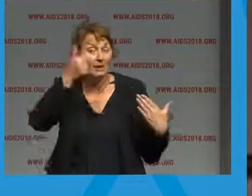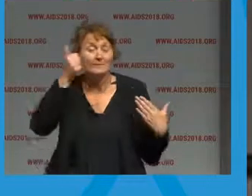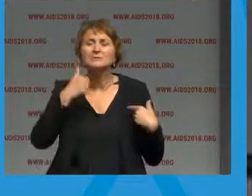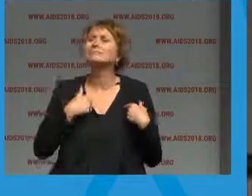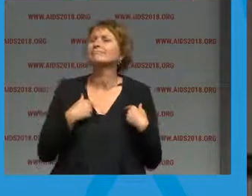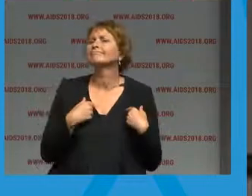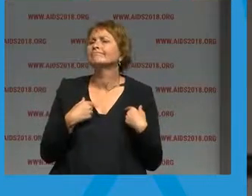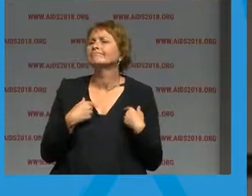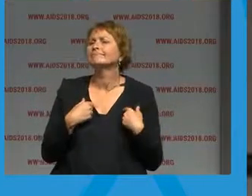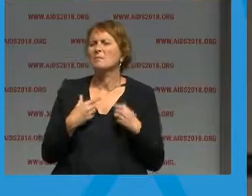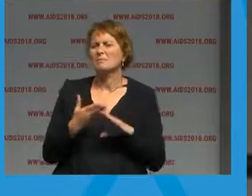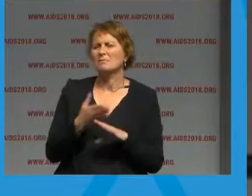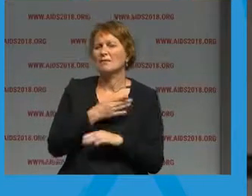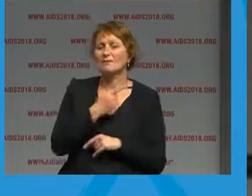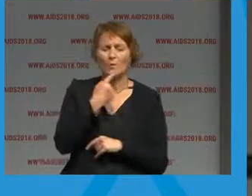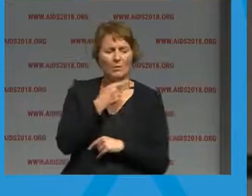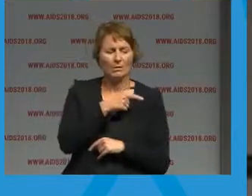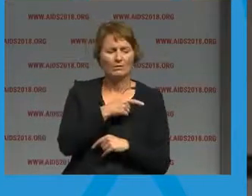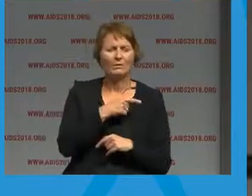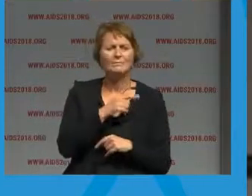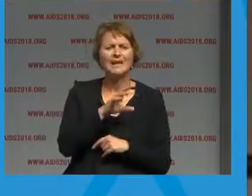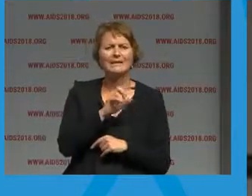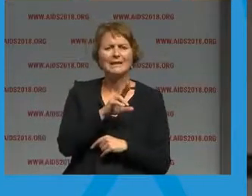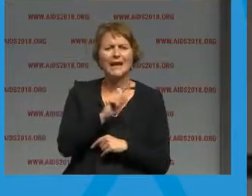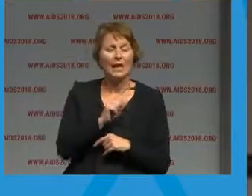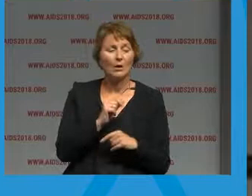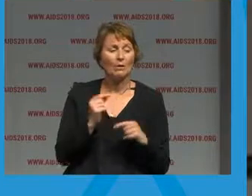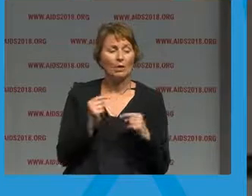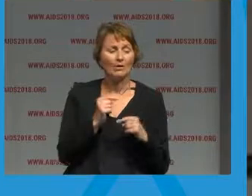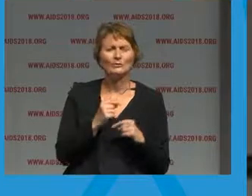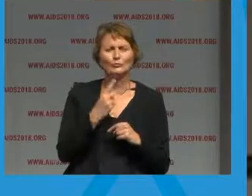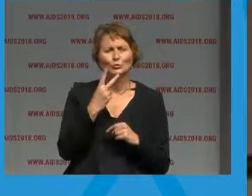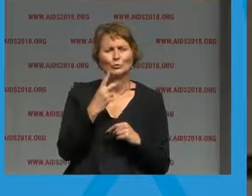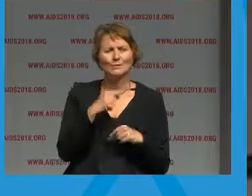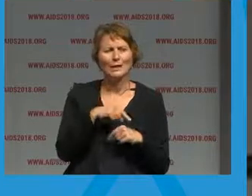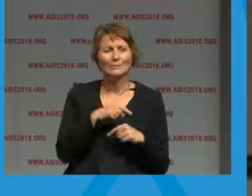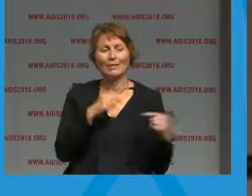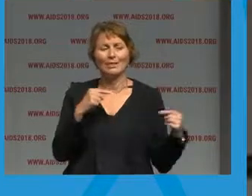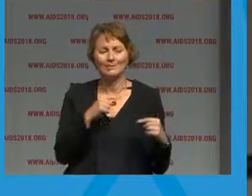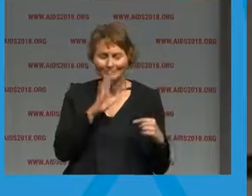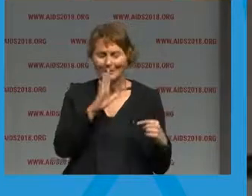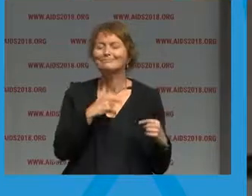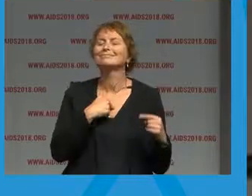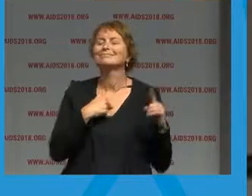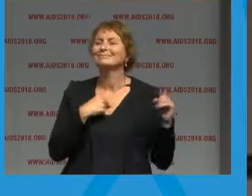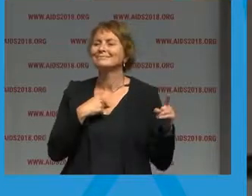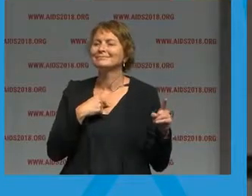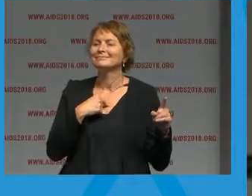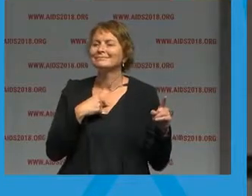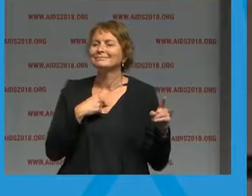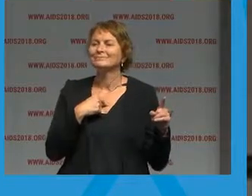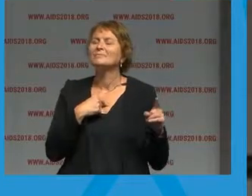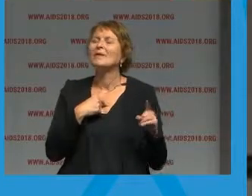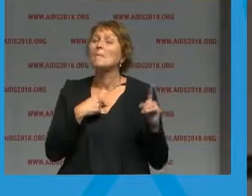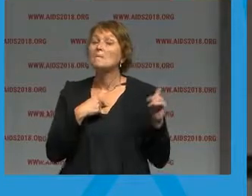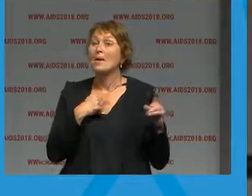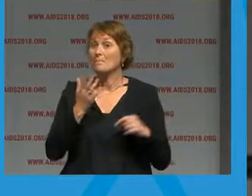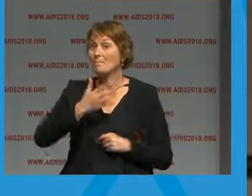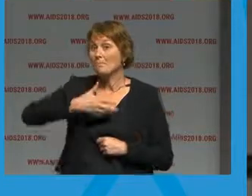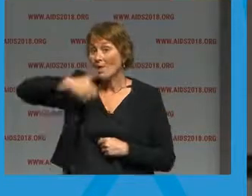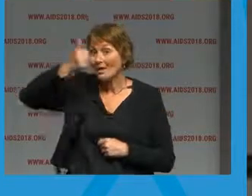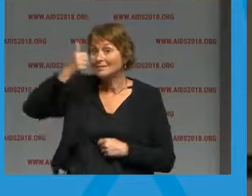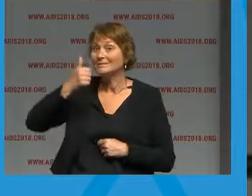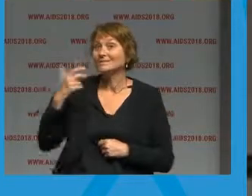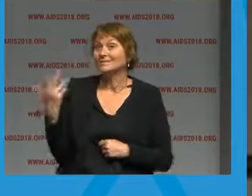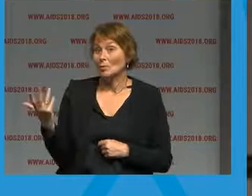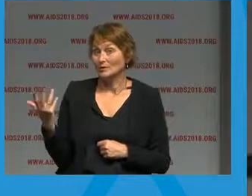not disputing what Blessing said, what Carol said, I've done that twice now. It would be better to say that this